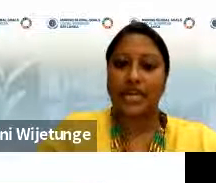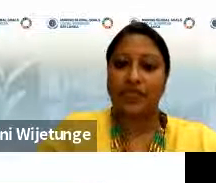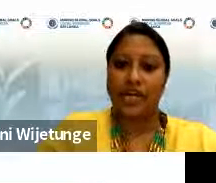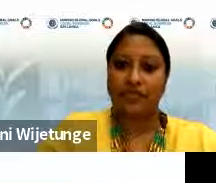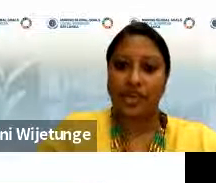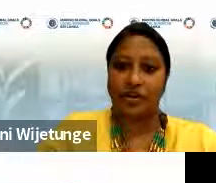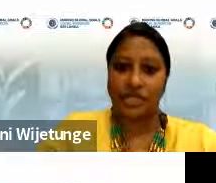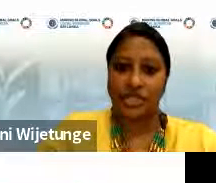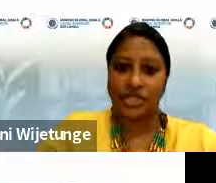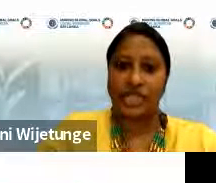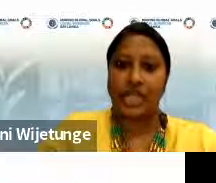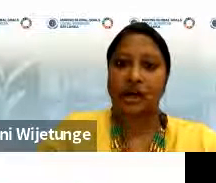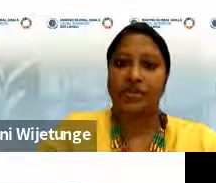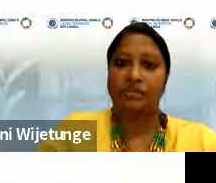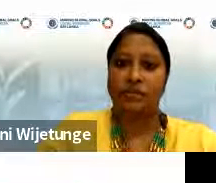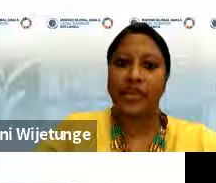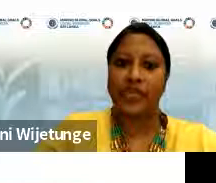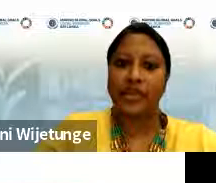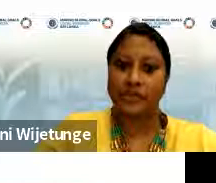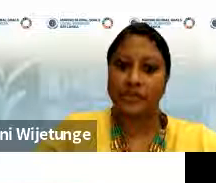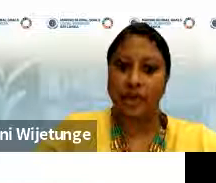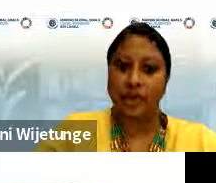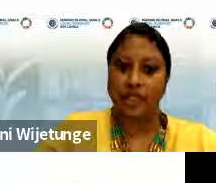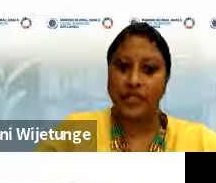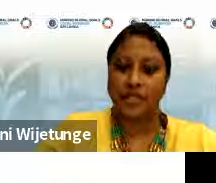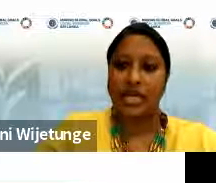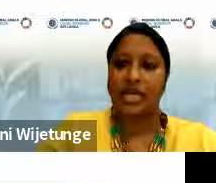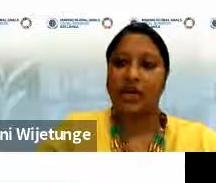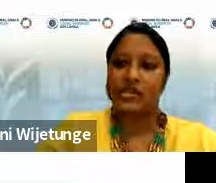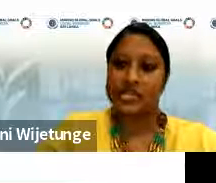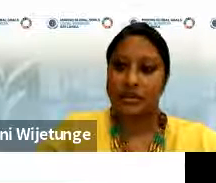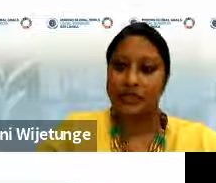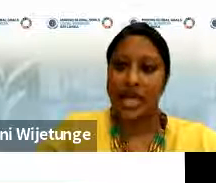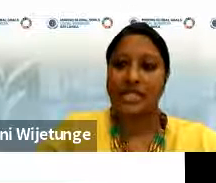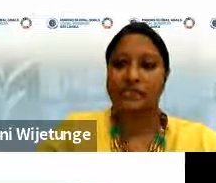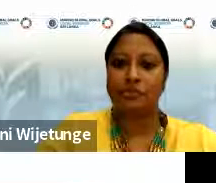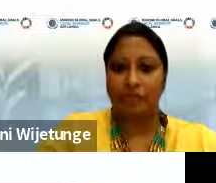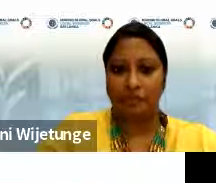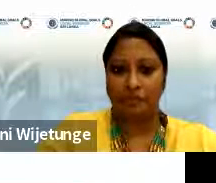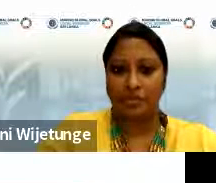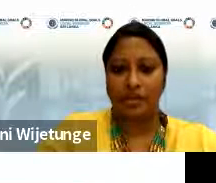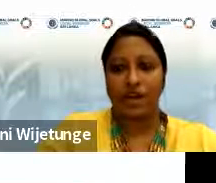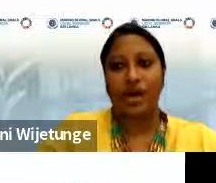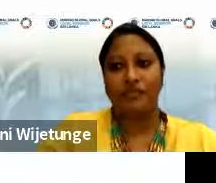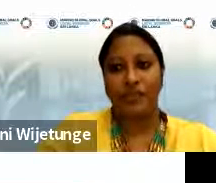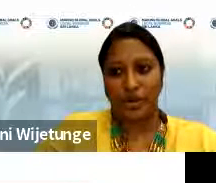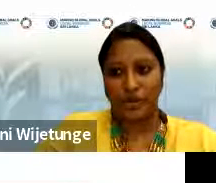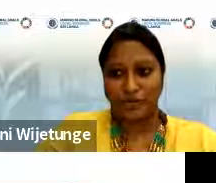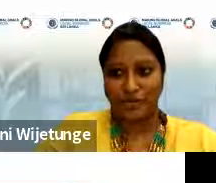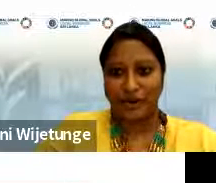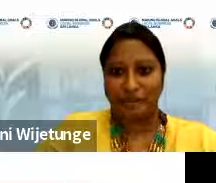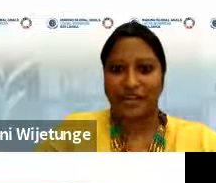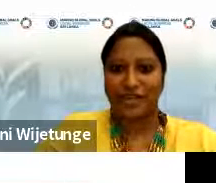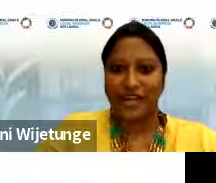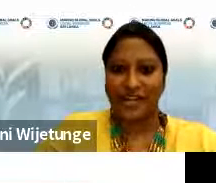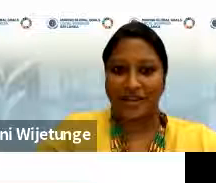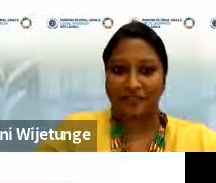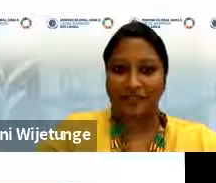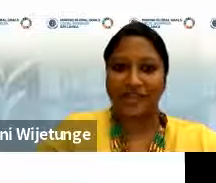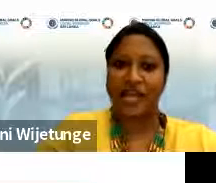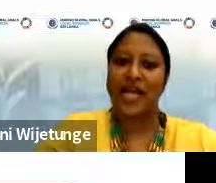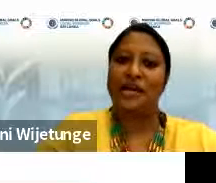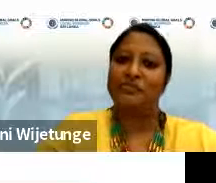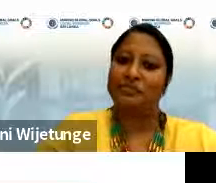and the Central African regions, covering more than 30 markets. He also serves as a board member of UN Global Compact Sri